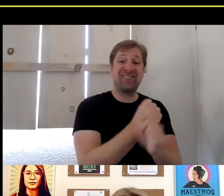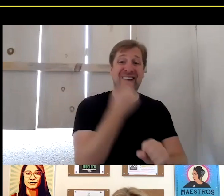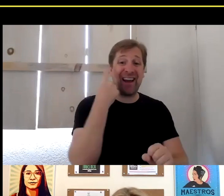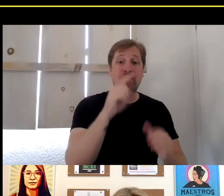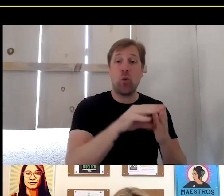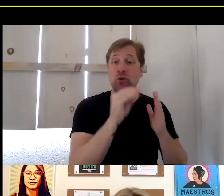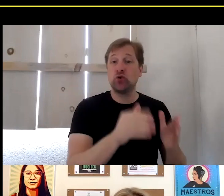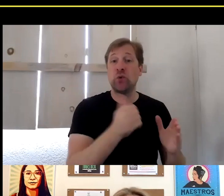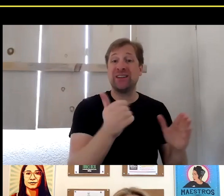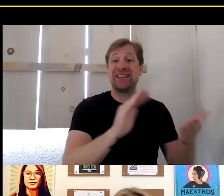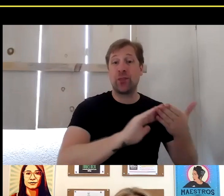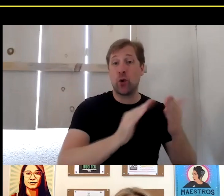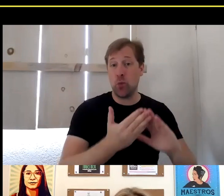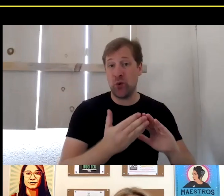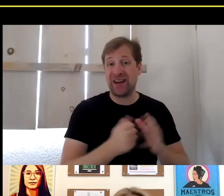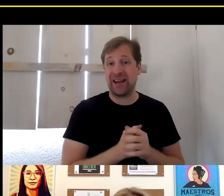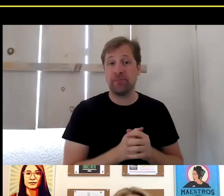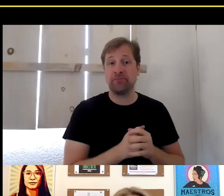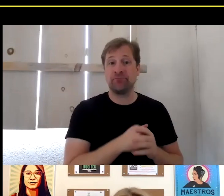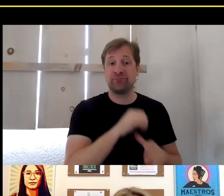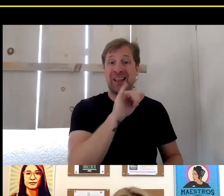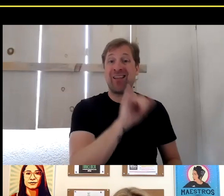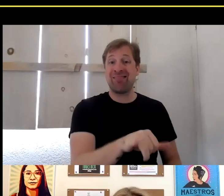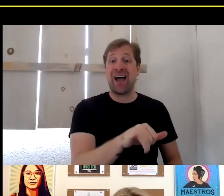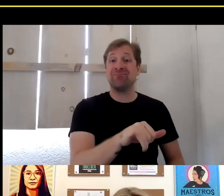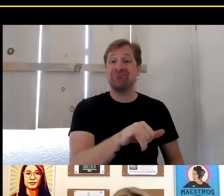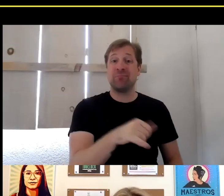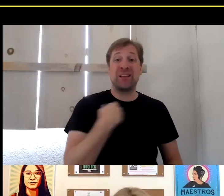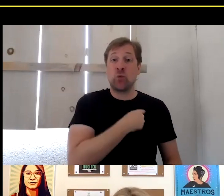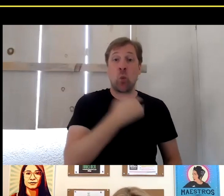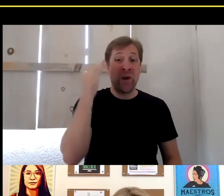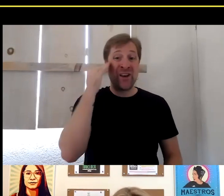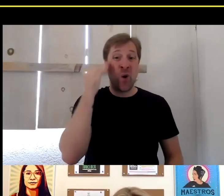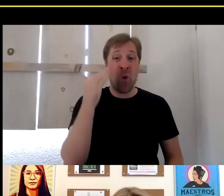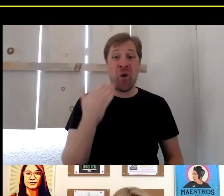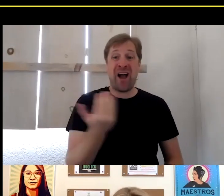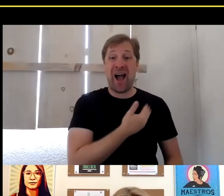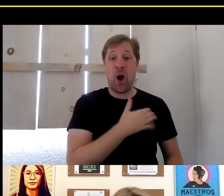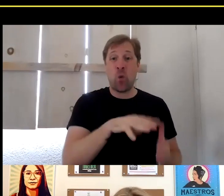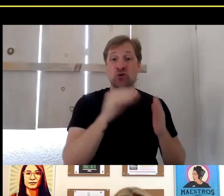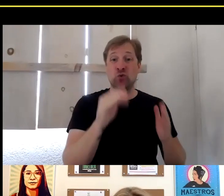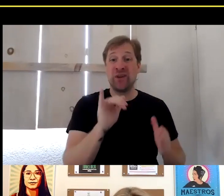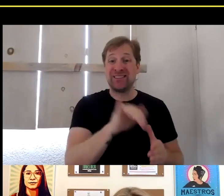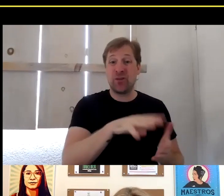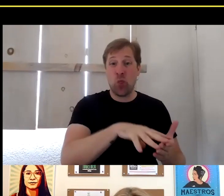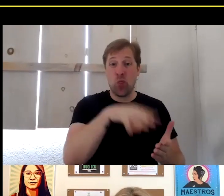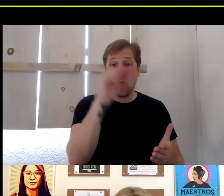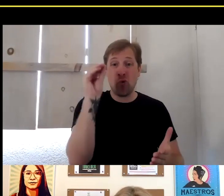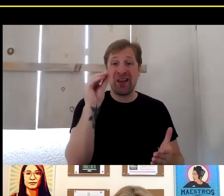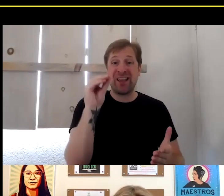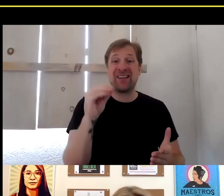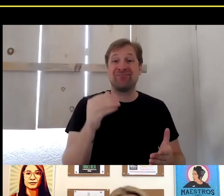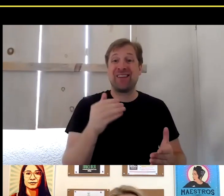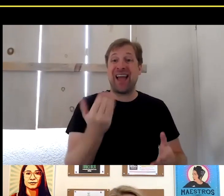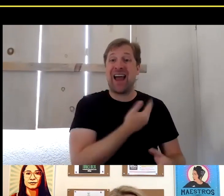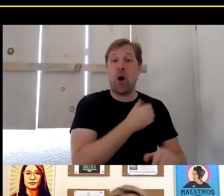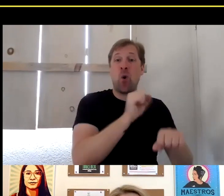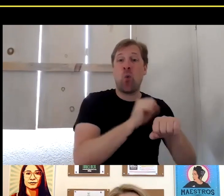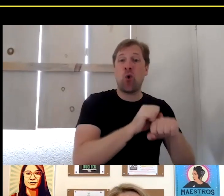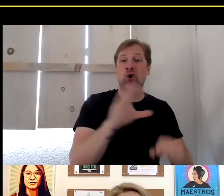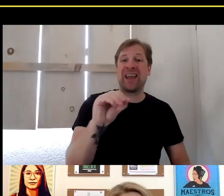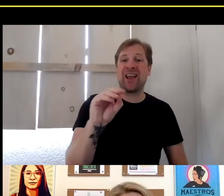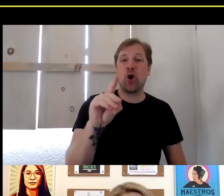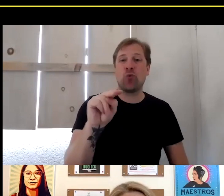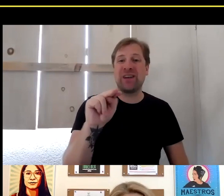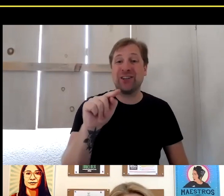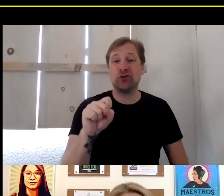and the community. And this is because we know that our students' learning conditions are our working conditions. And we know that